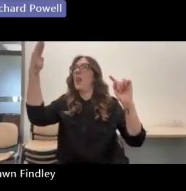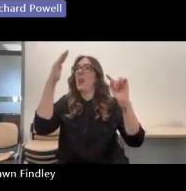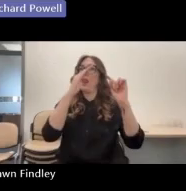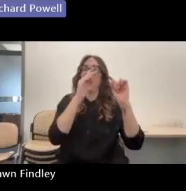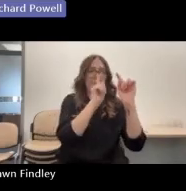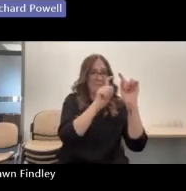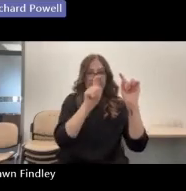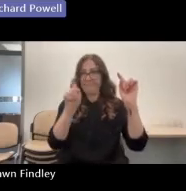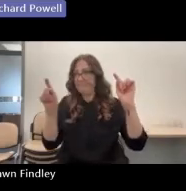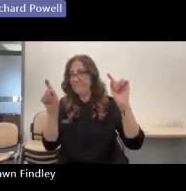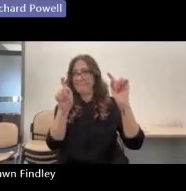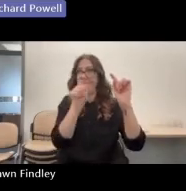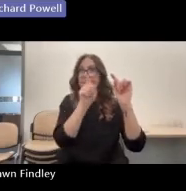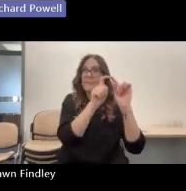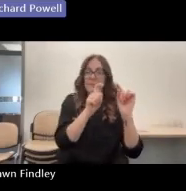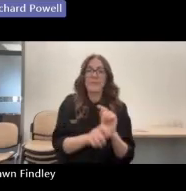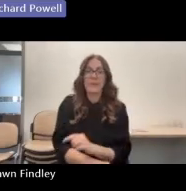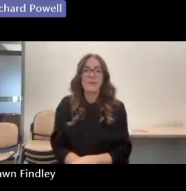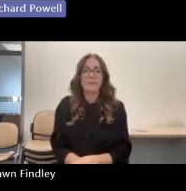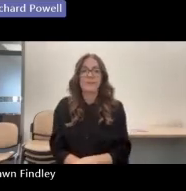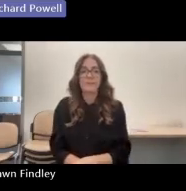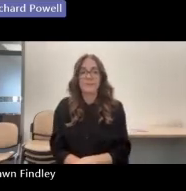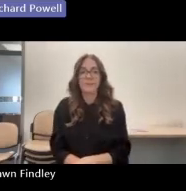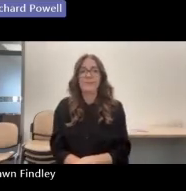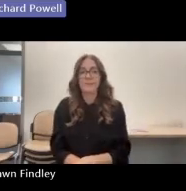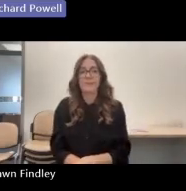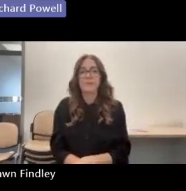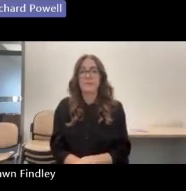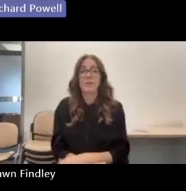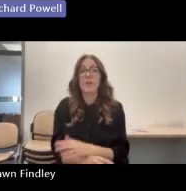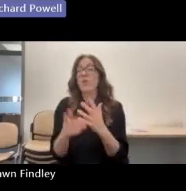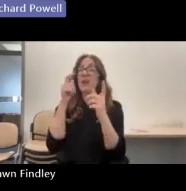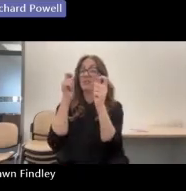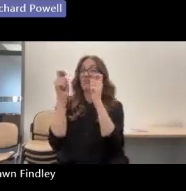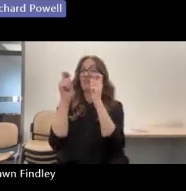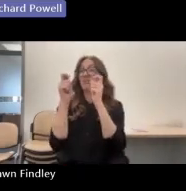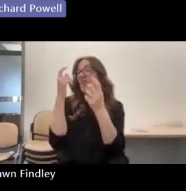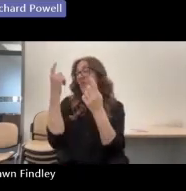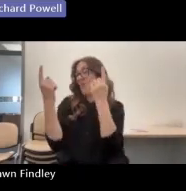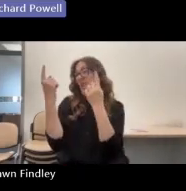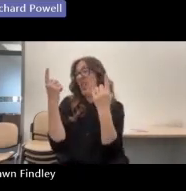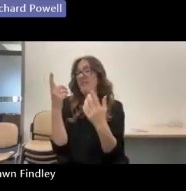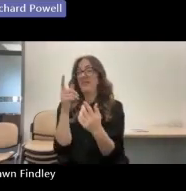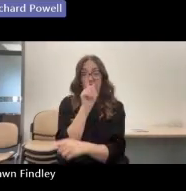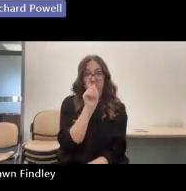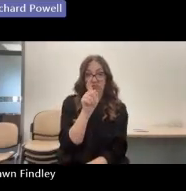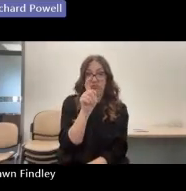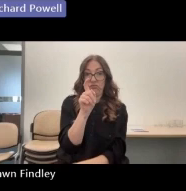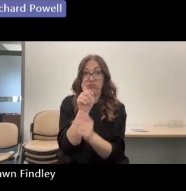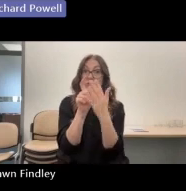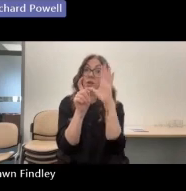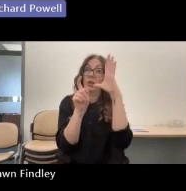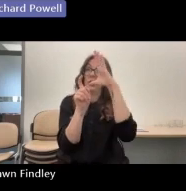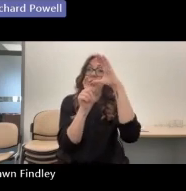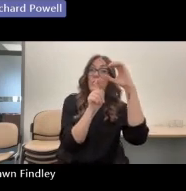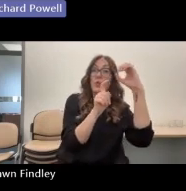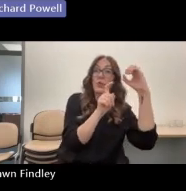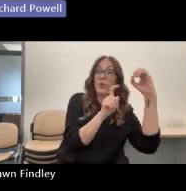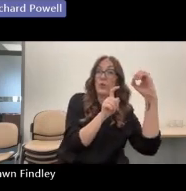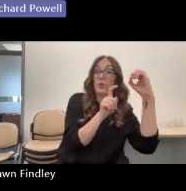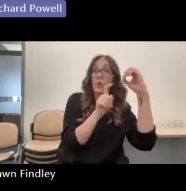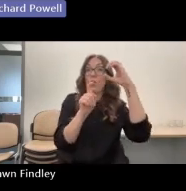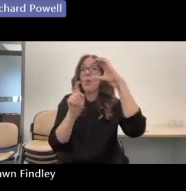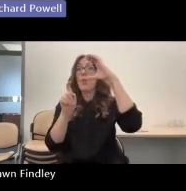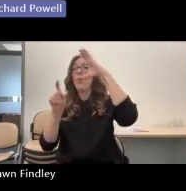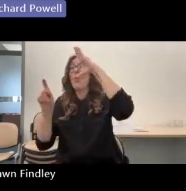see is the screen bright enough? And for the most part, the screen will be bright enough. But what we can